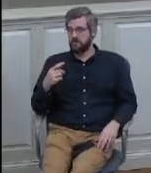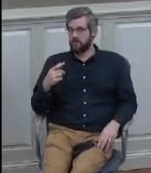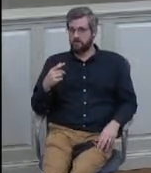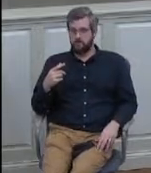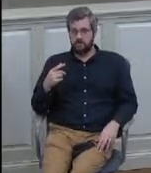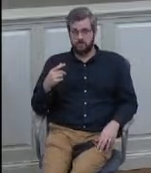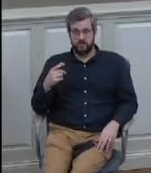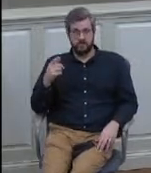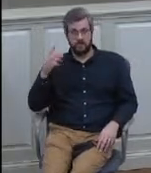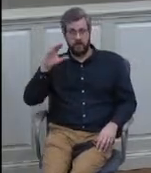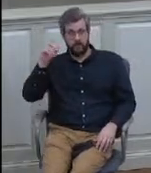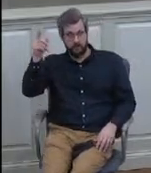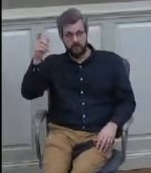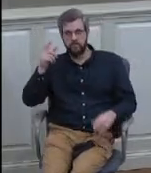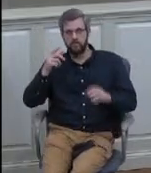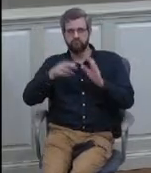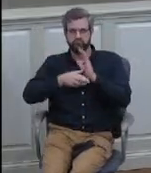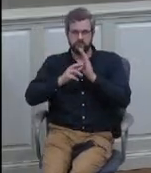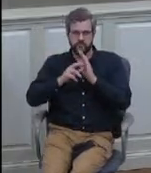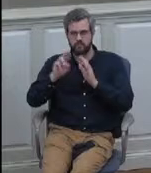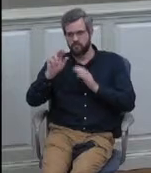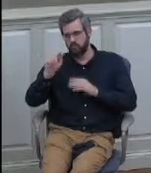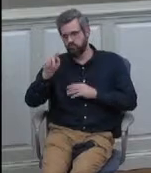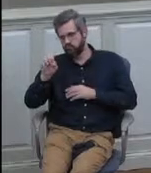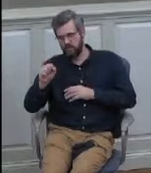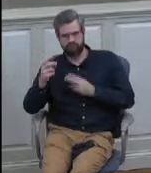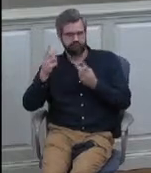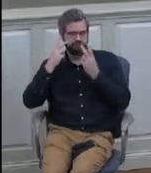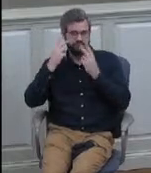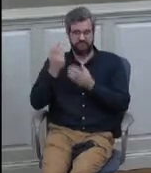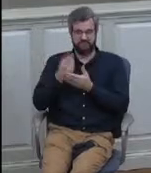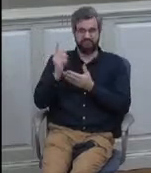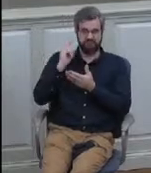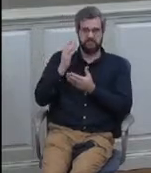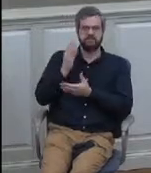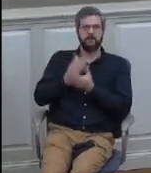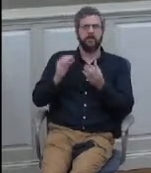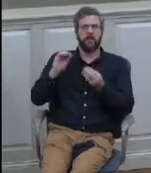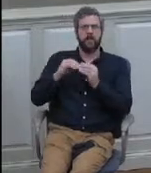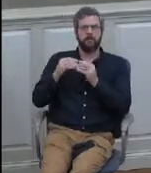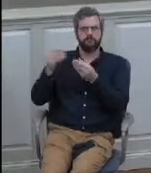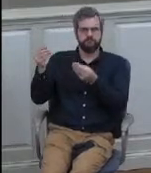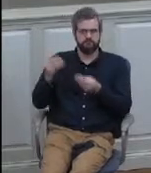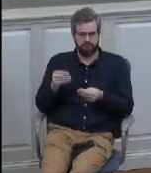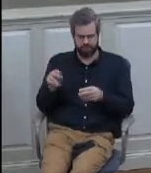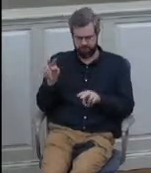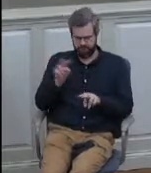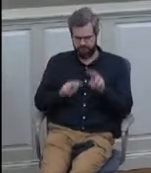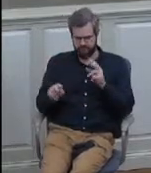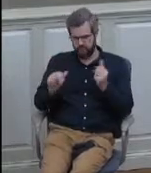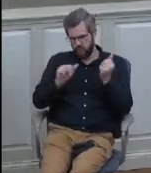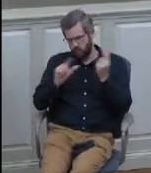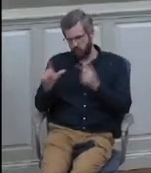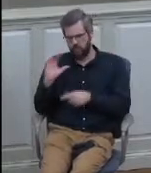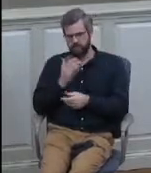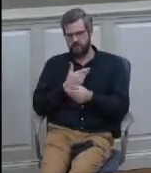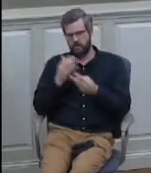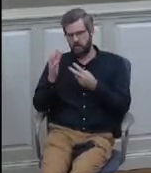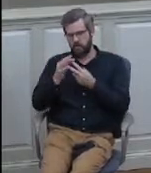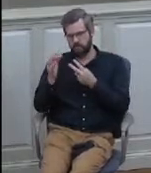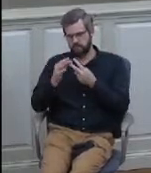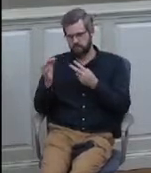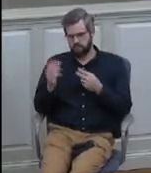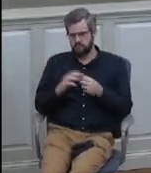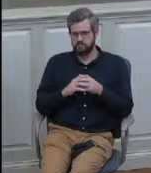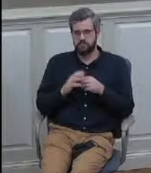from our broker. We actually met with them this past week. We've got some preliminary numbers, but we're still looking at all of our different options. We